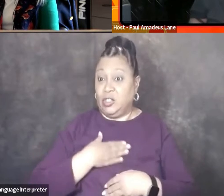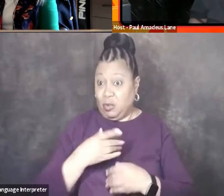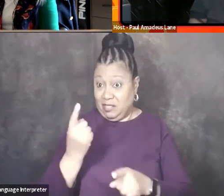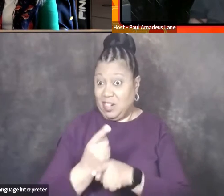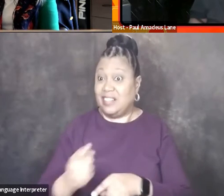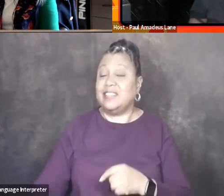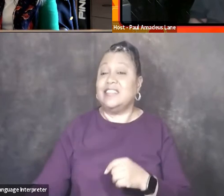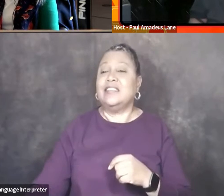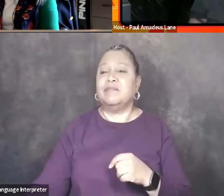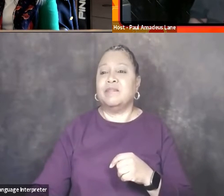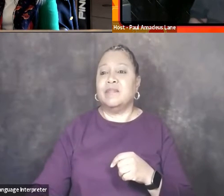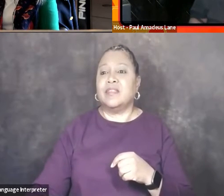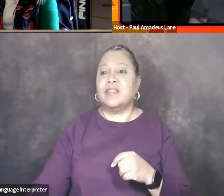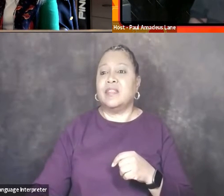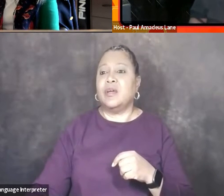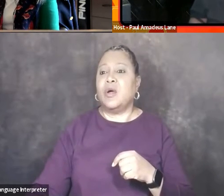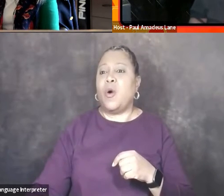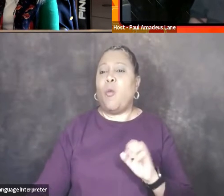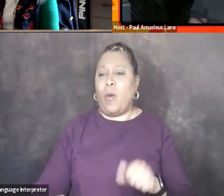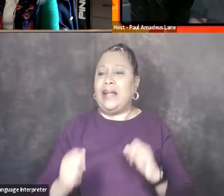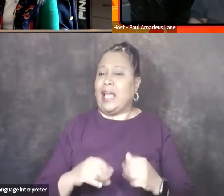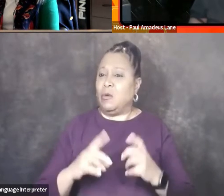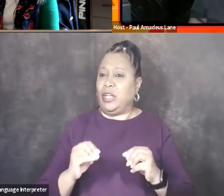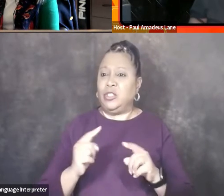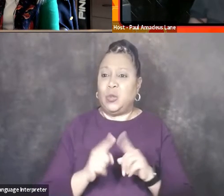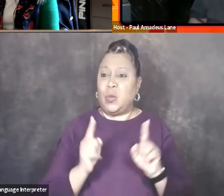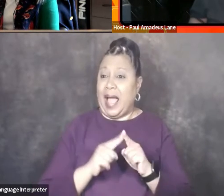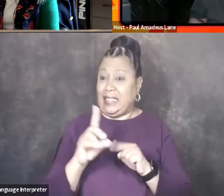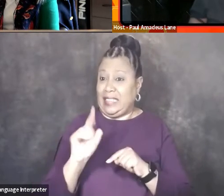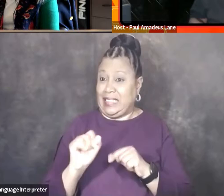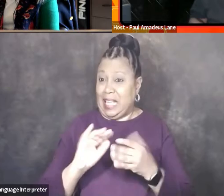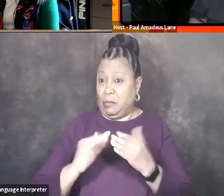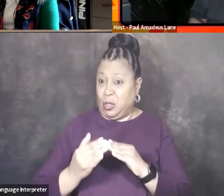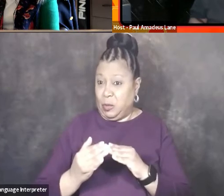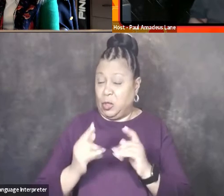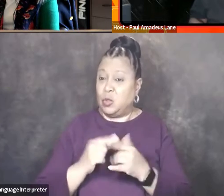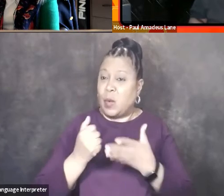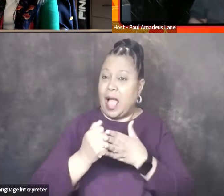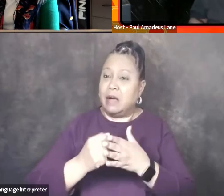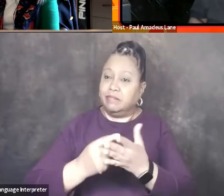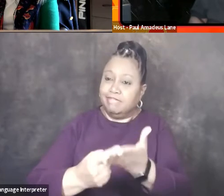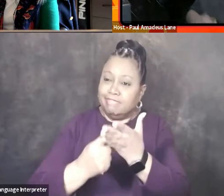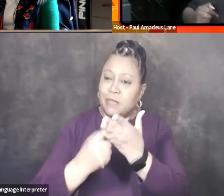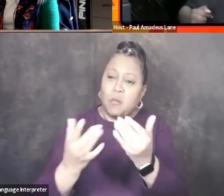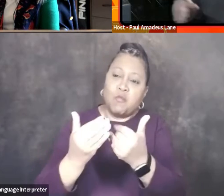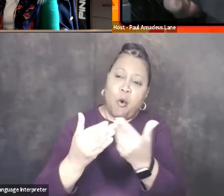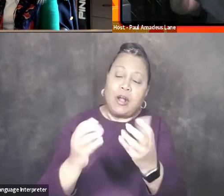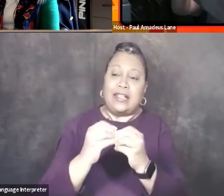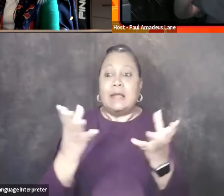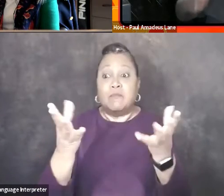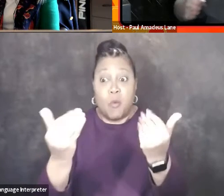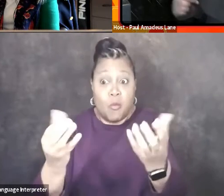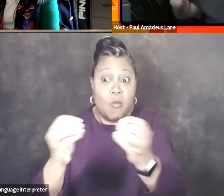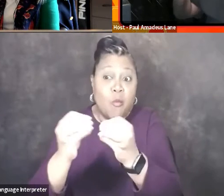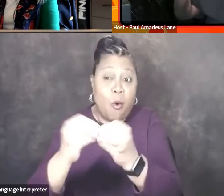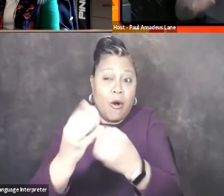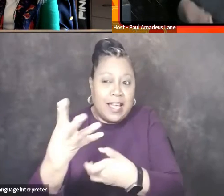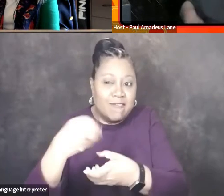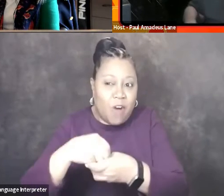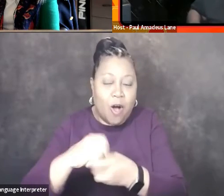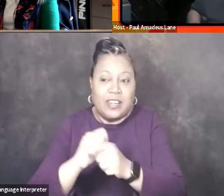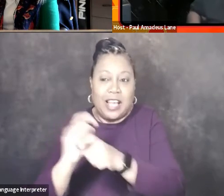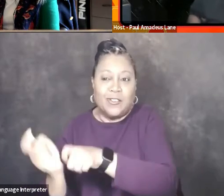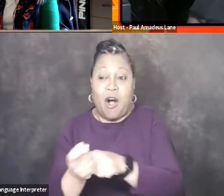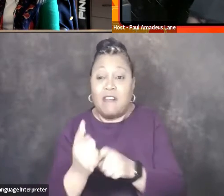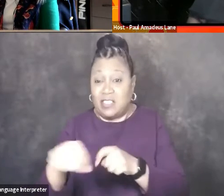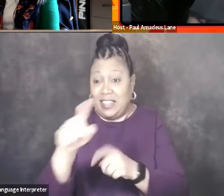And what can we do as the disabled community to help talk it up more so we can get more involved in golfing